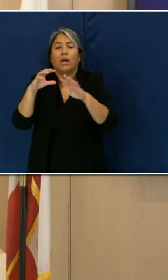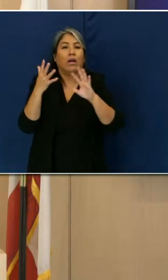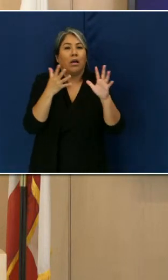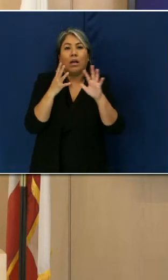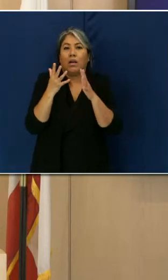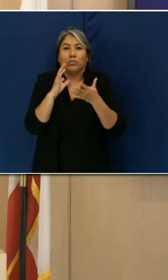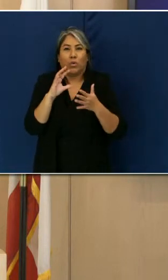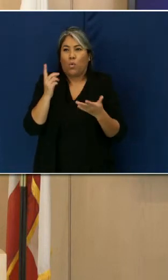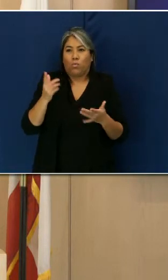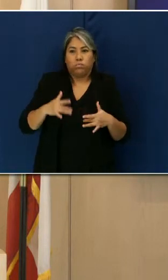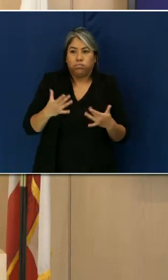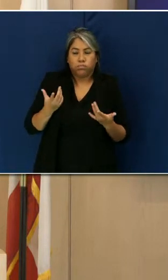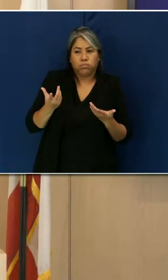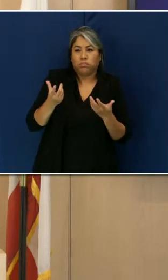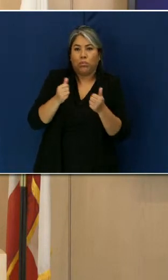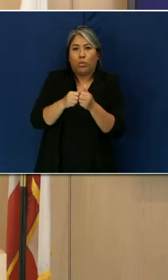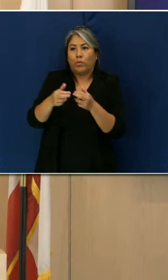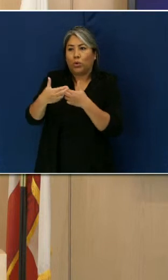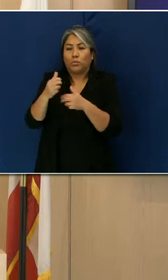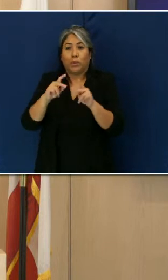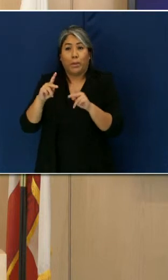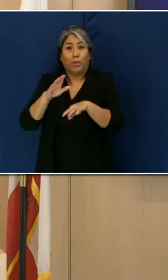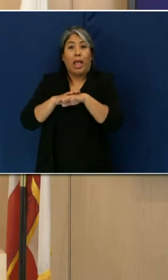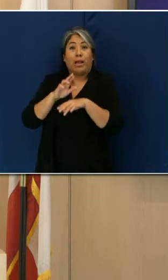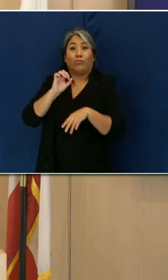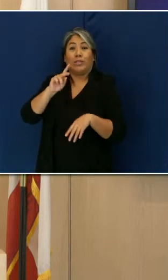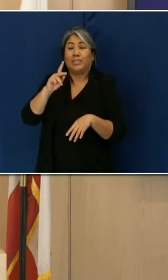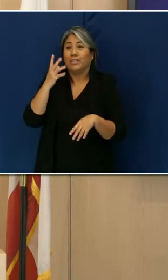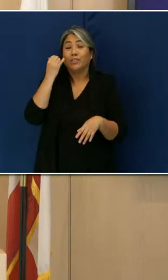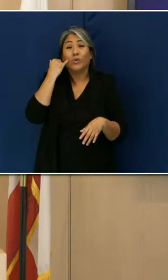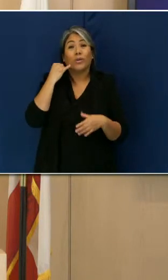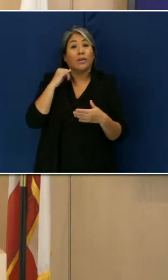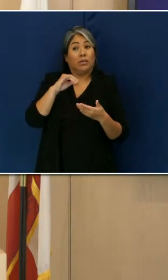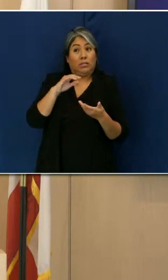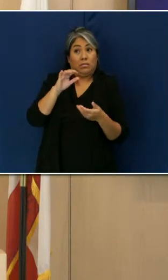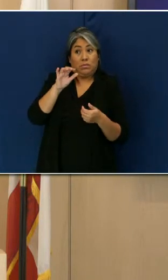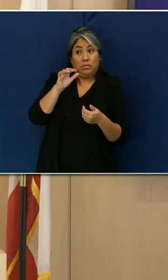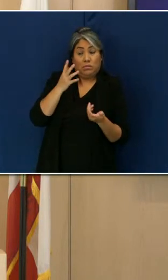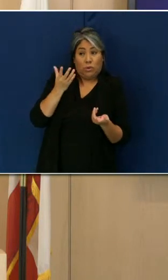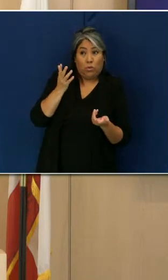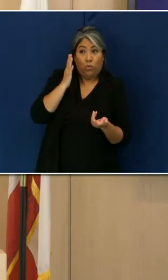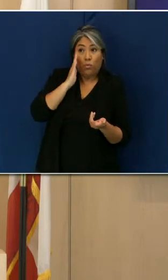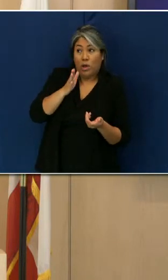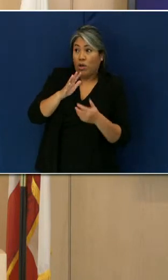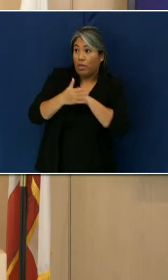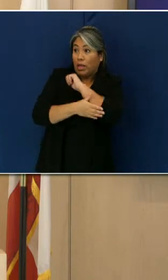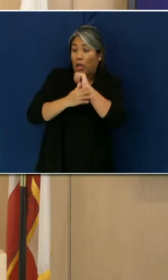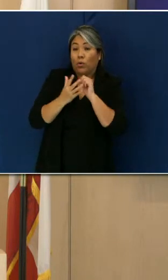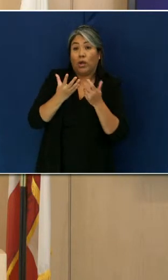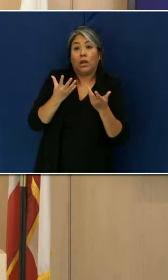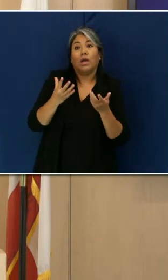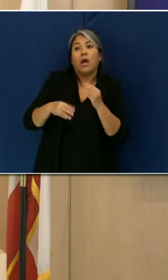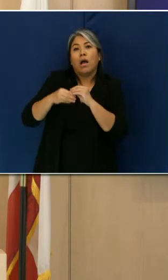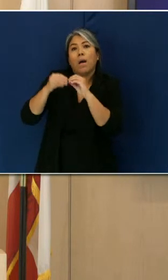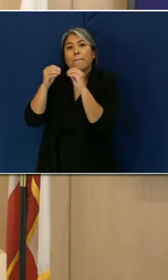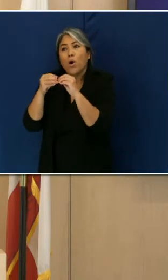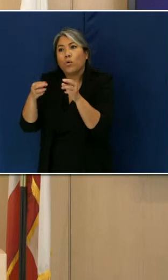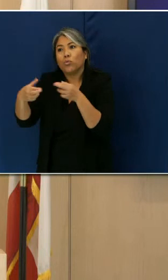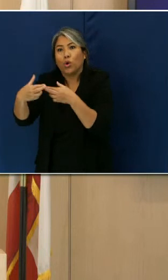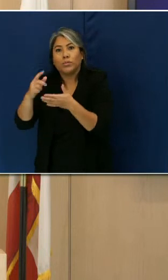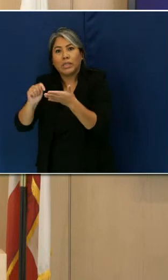with those rooms for people at risk? And is the county looking at expanding the availability of those rooms at this